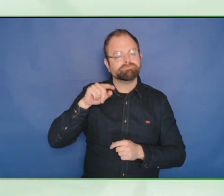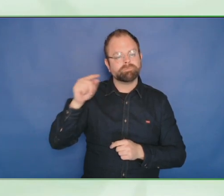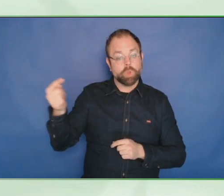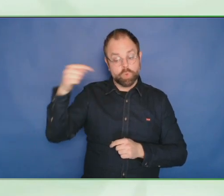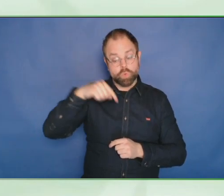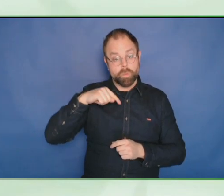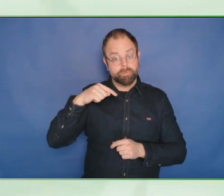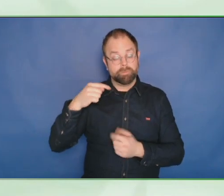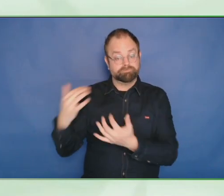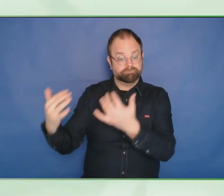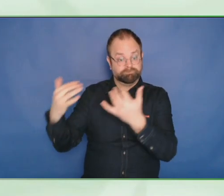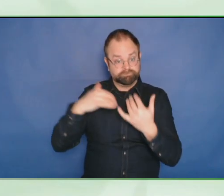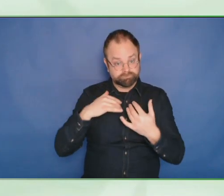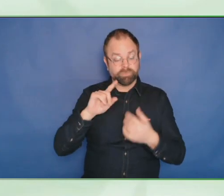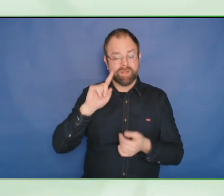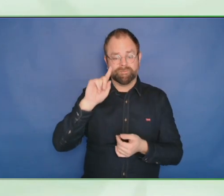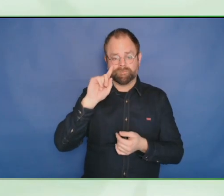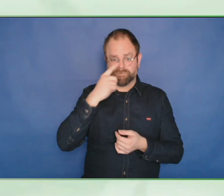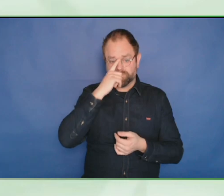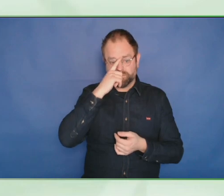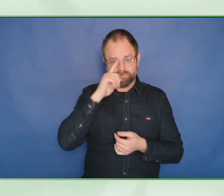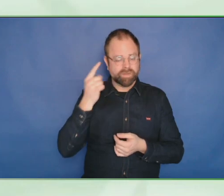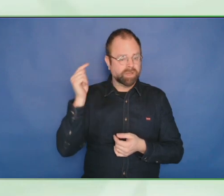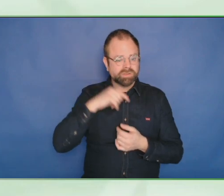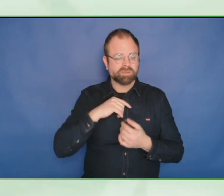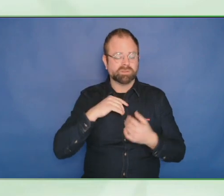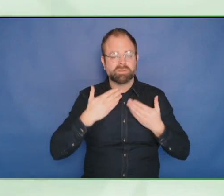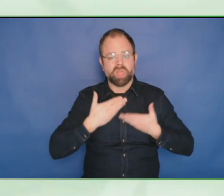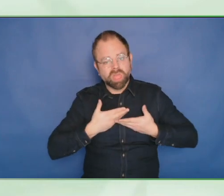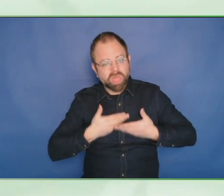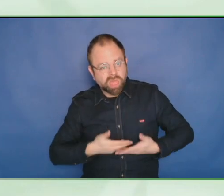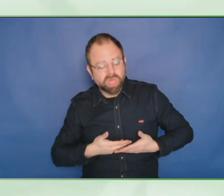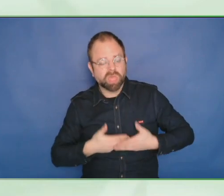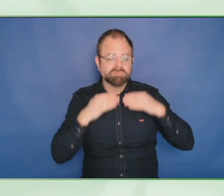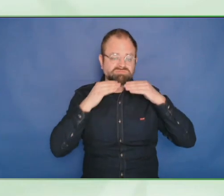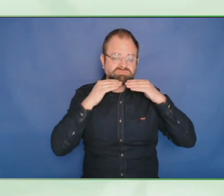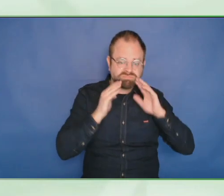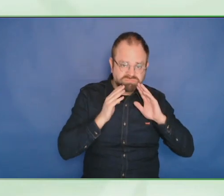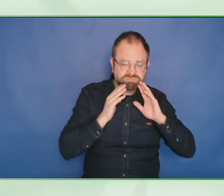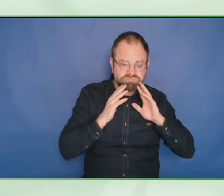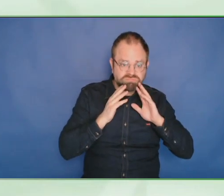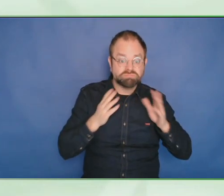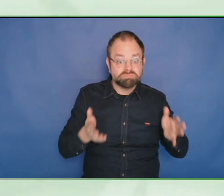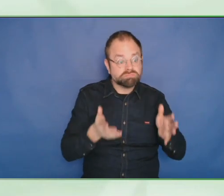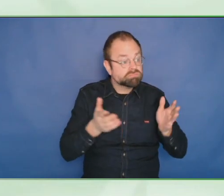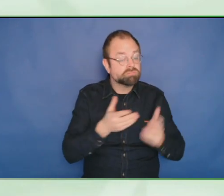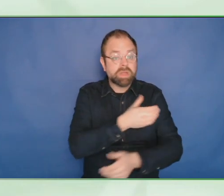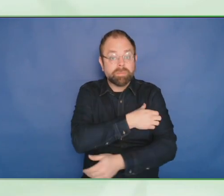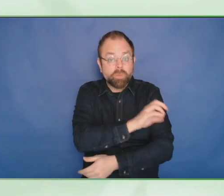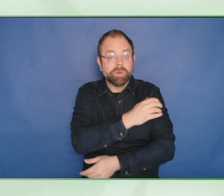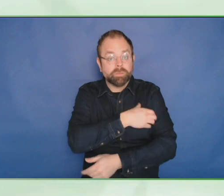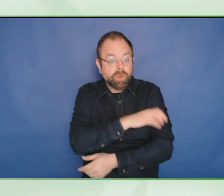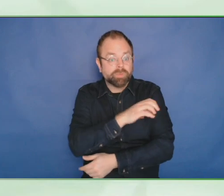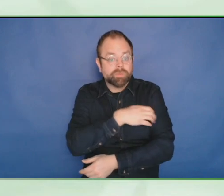empowered and make a very, very good work. We